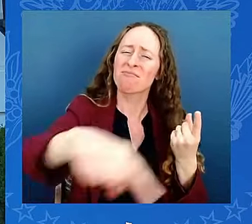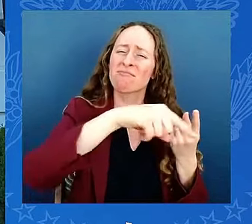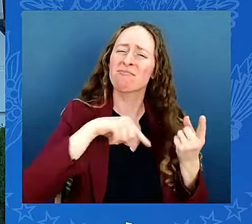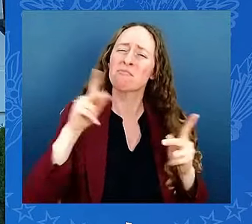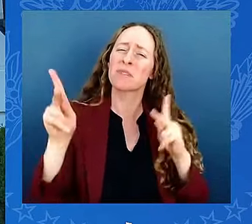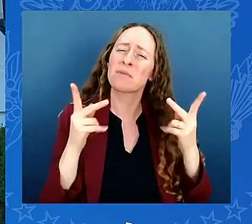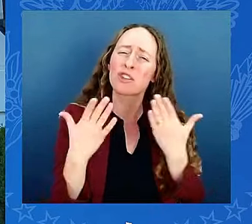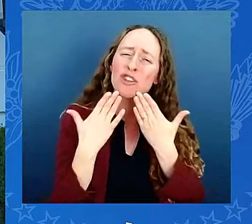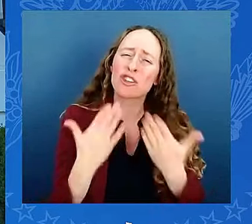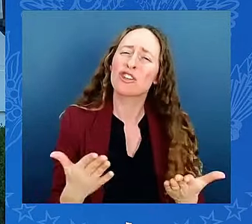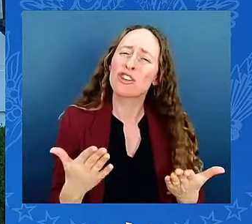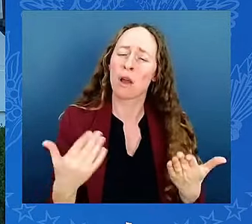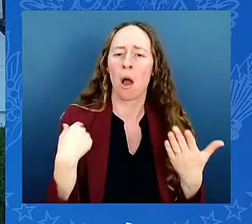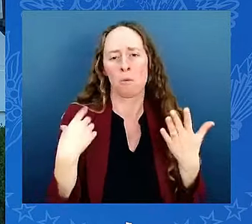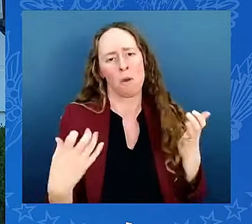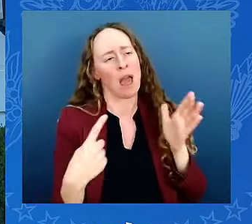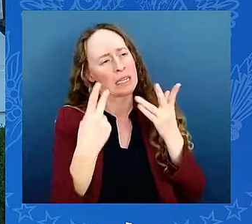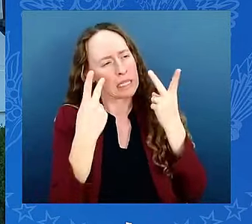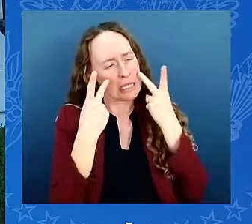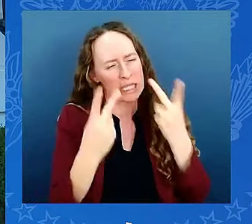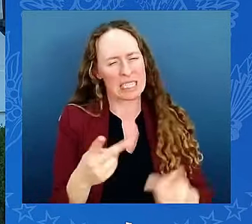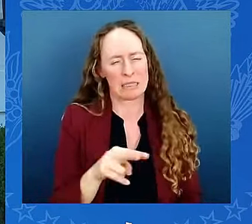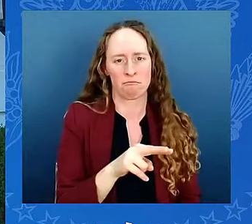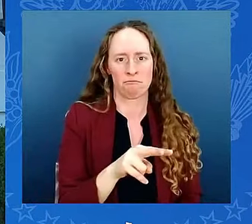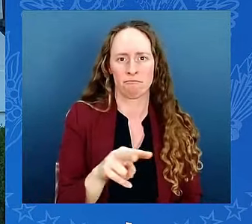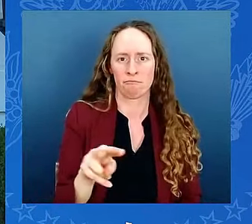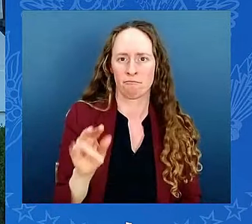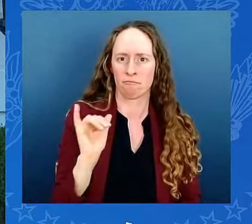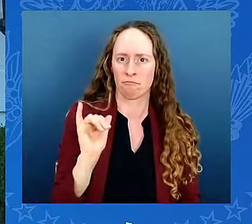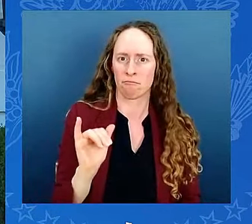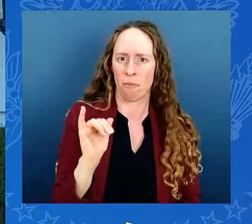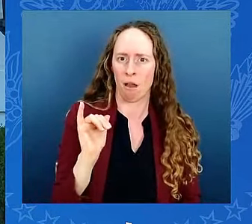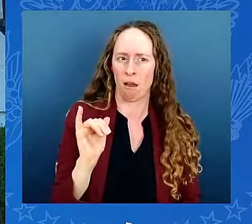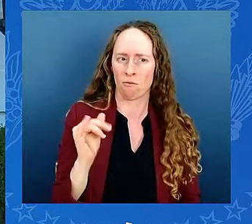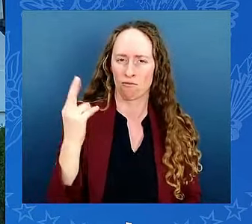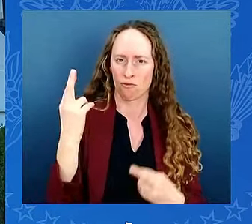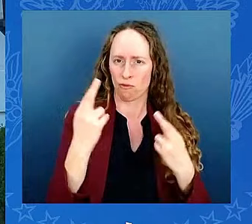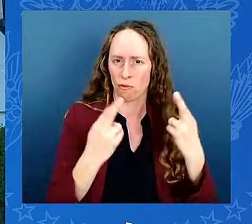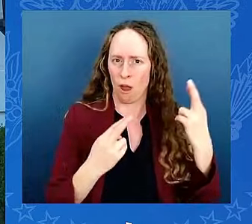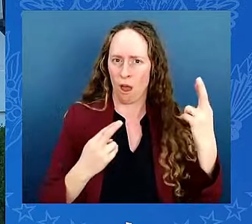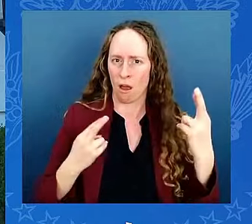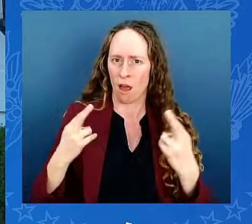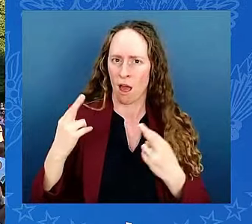truth, we could begin to change things. And that's what happened.